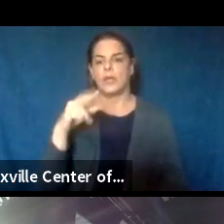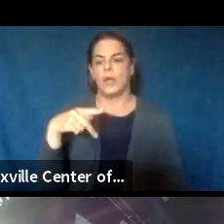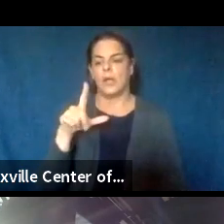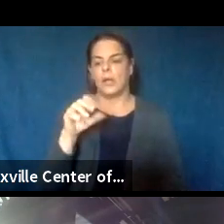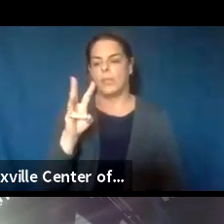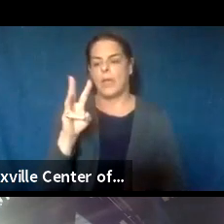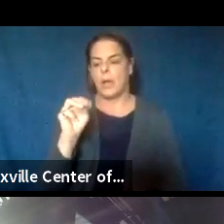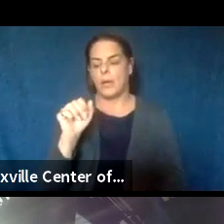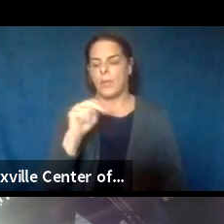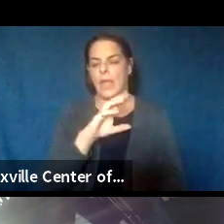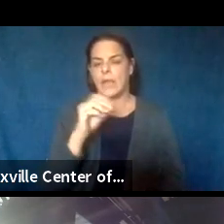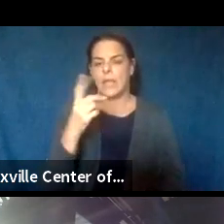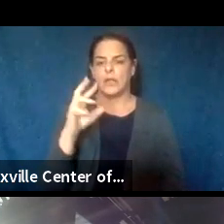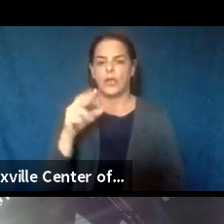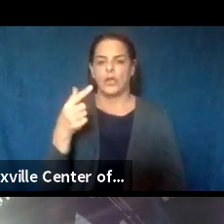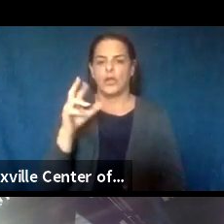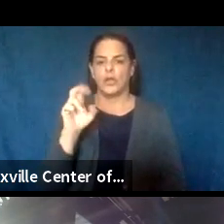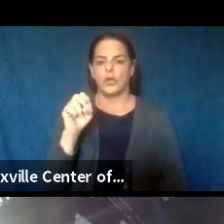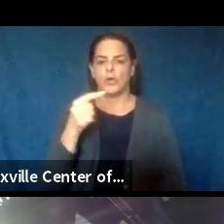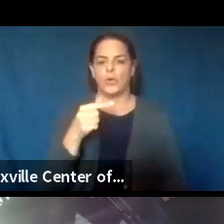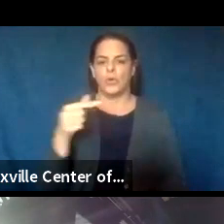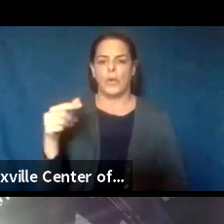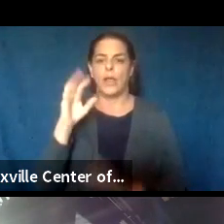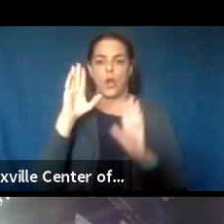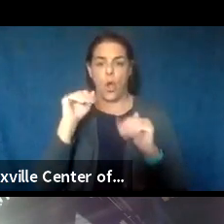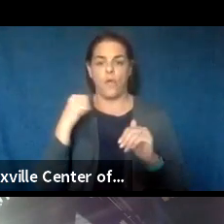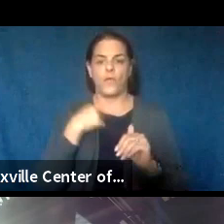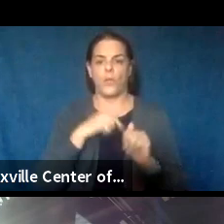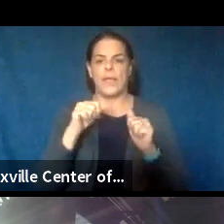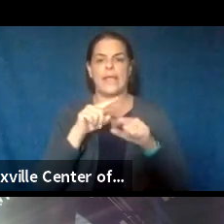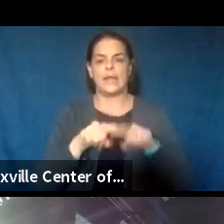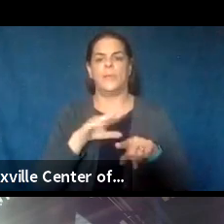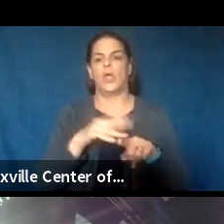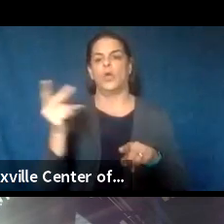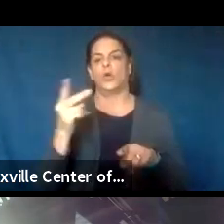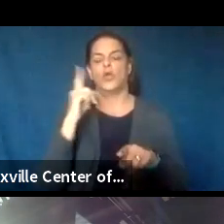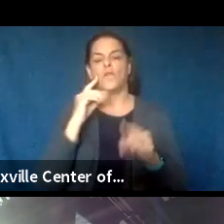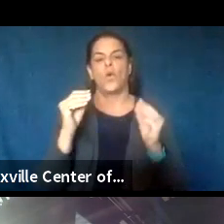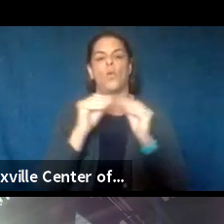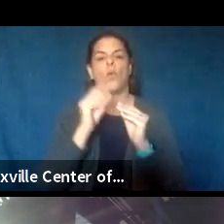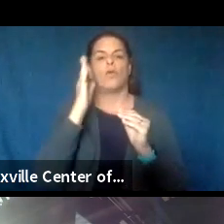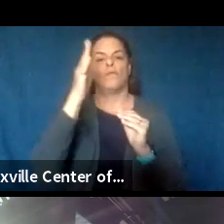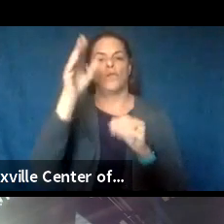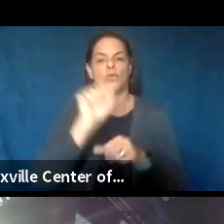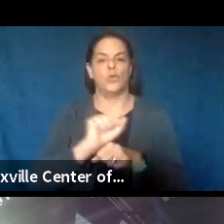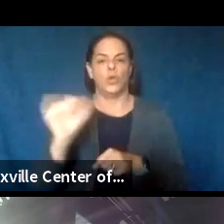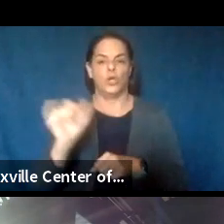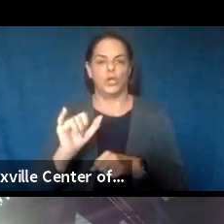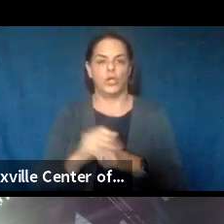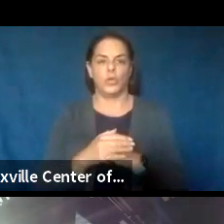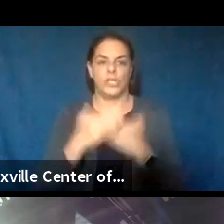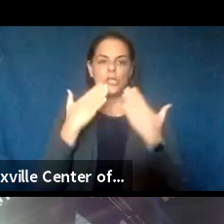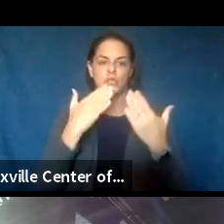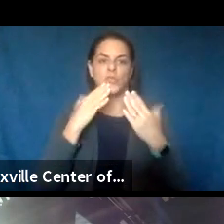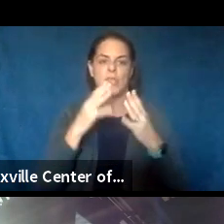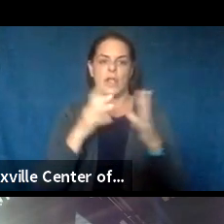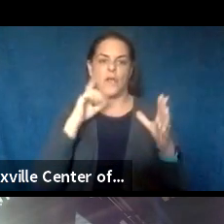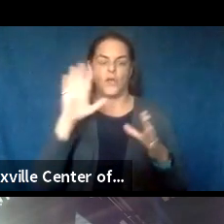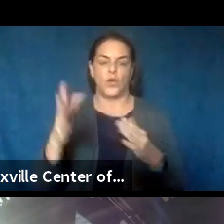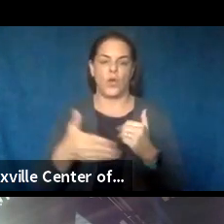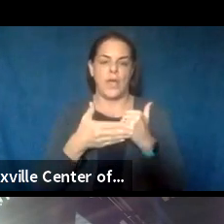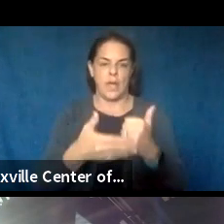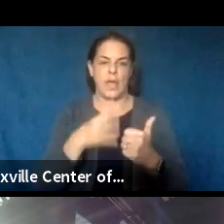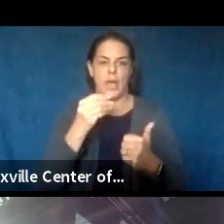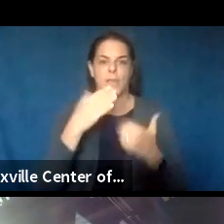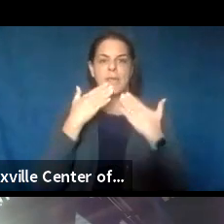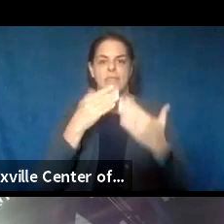Dr. Gregg, and hopefully we can count on you for future reports as well. Sure. Thank you so much for your help, and thanks